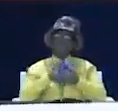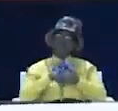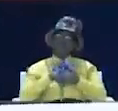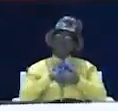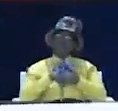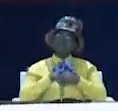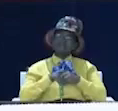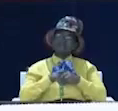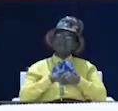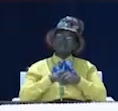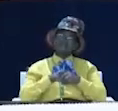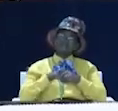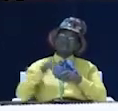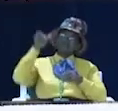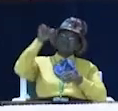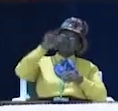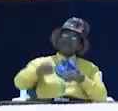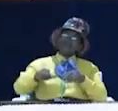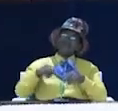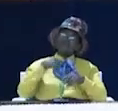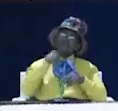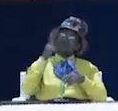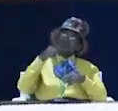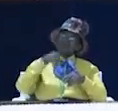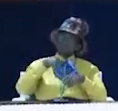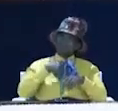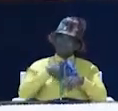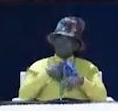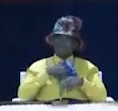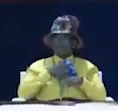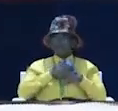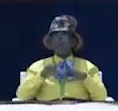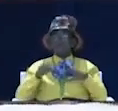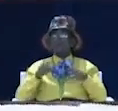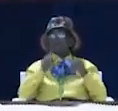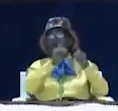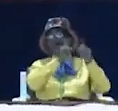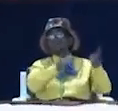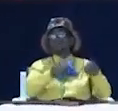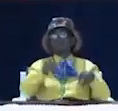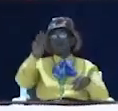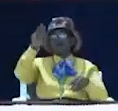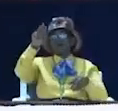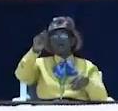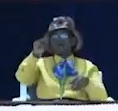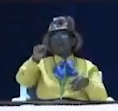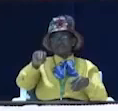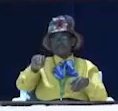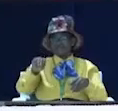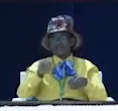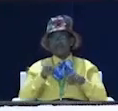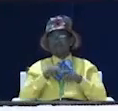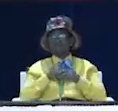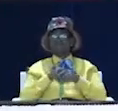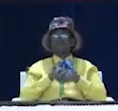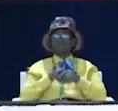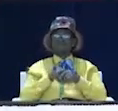He said to me, don't answer them. I have you surrounded.